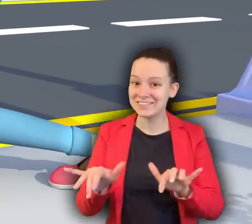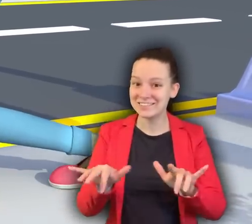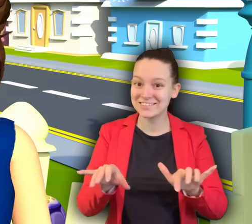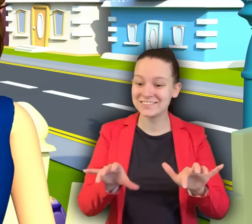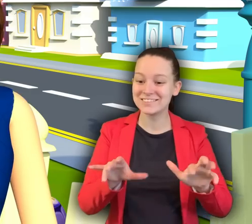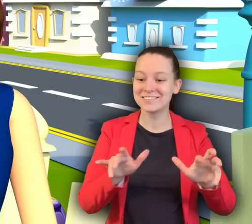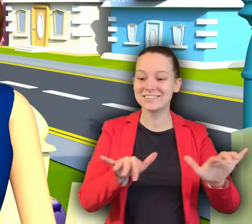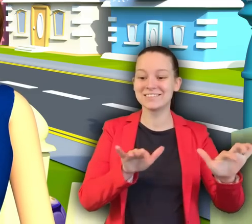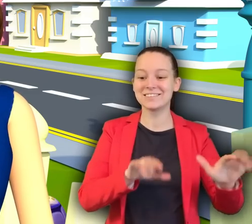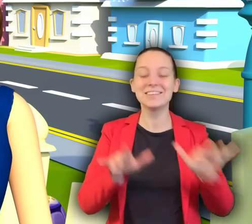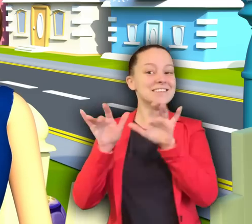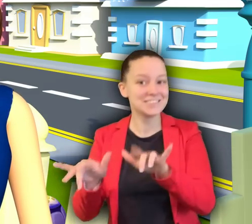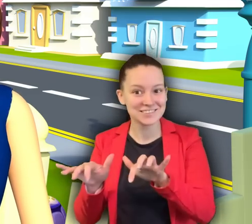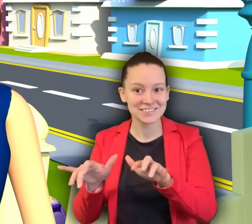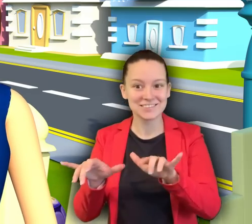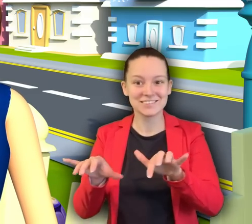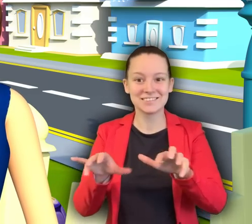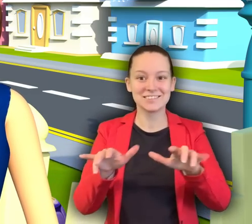thank you